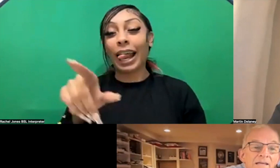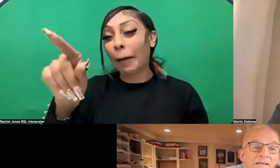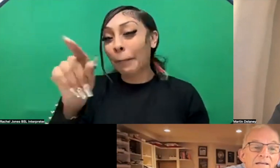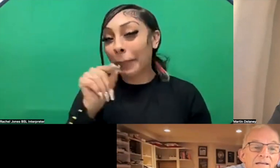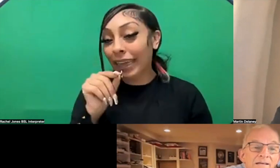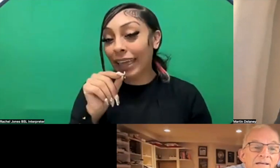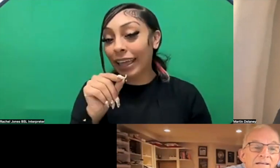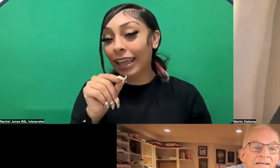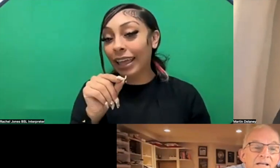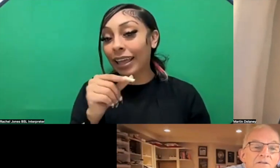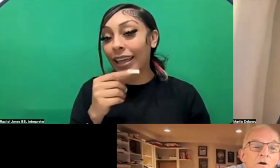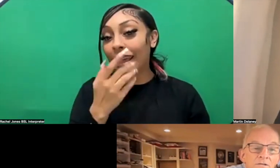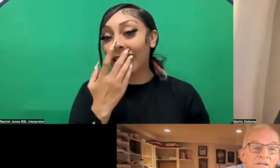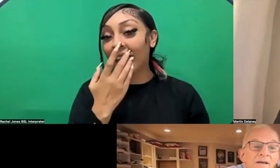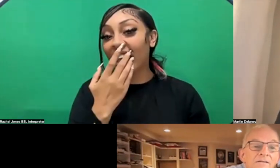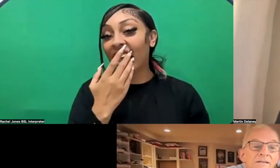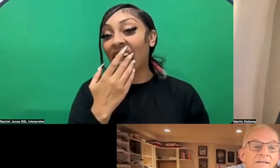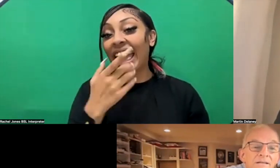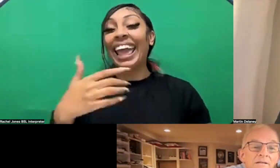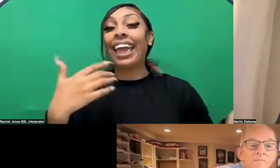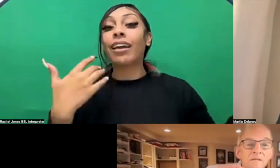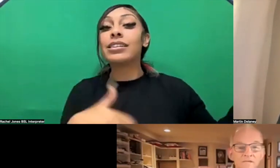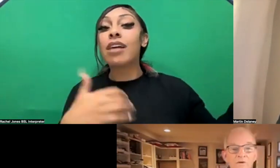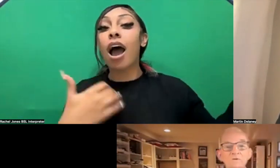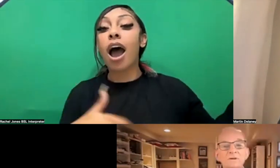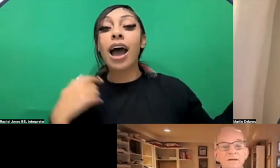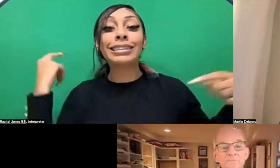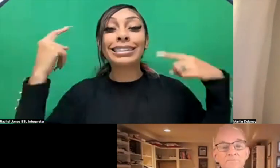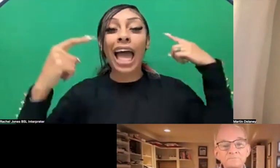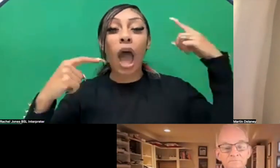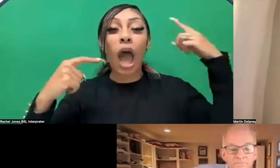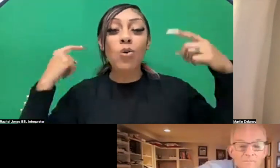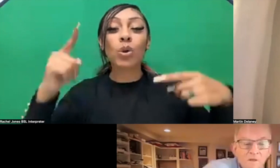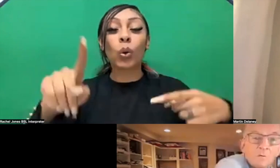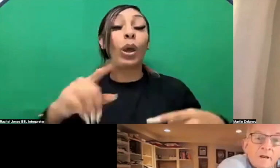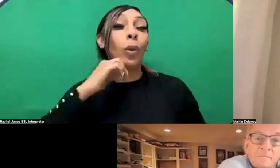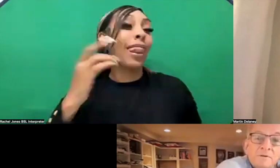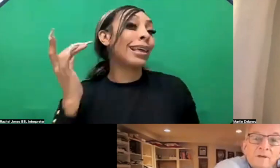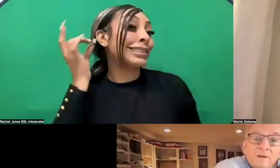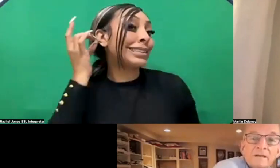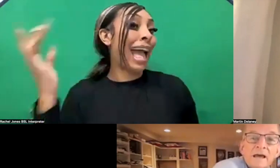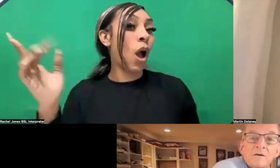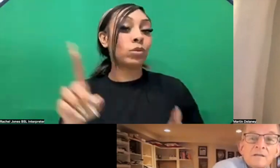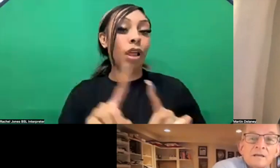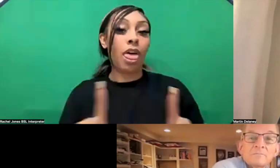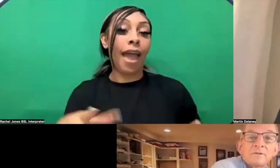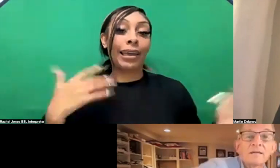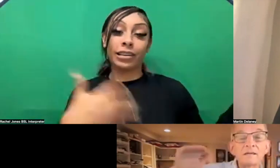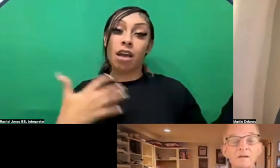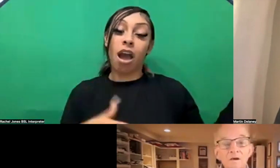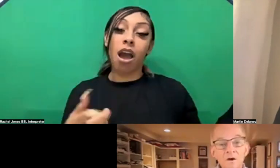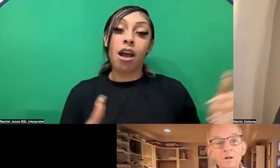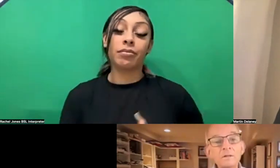a guitar sound. So what I'm doing now is I'm